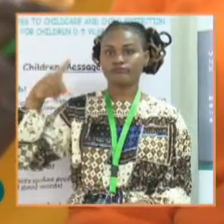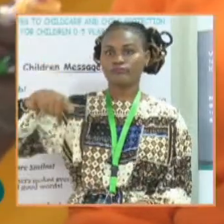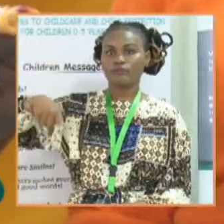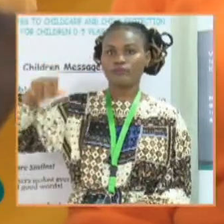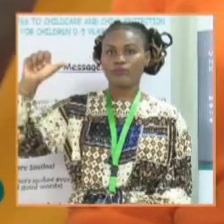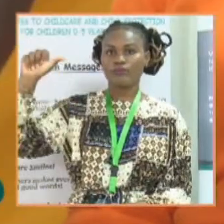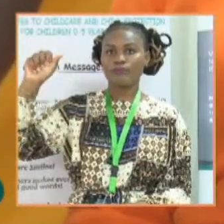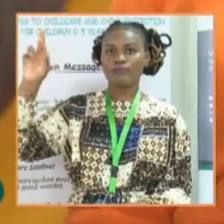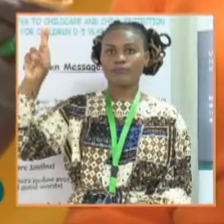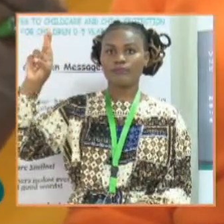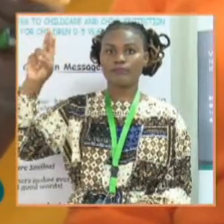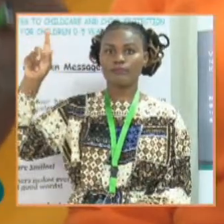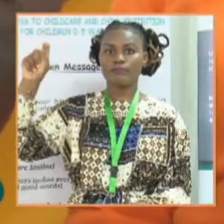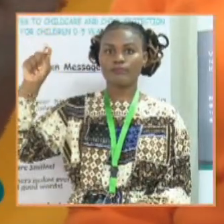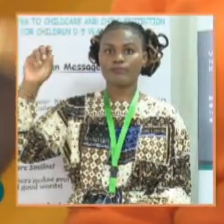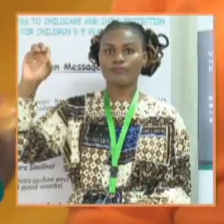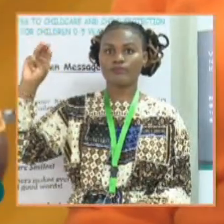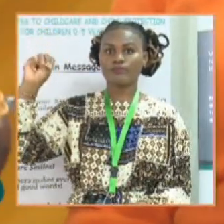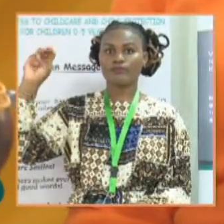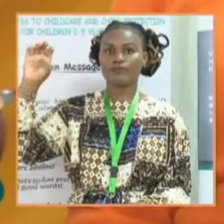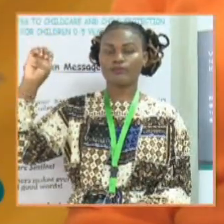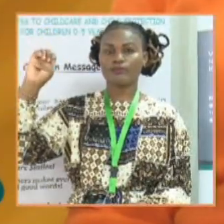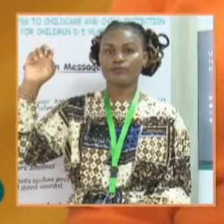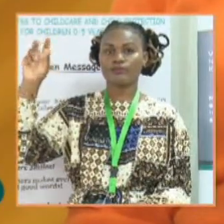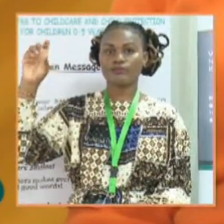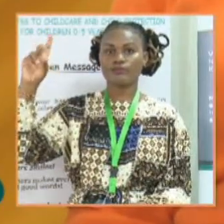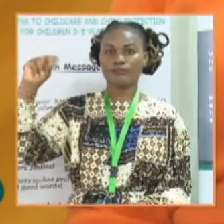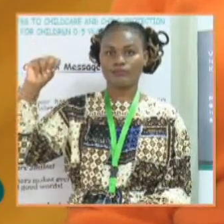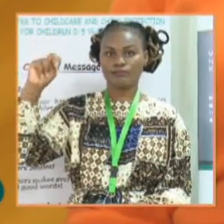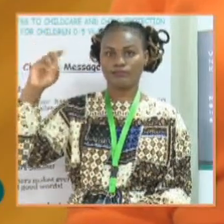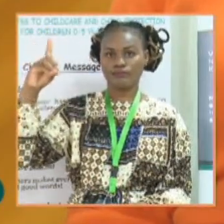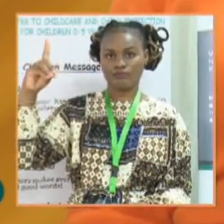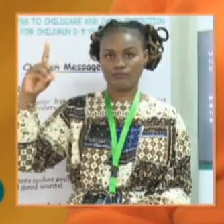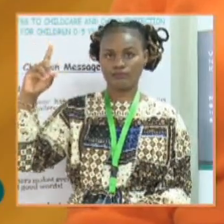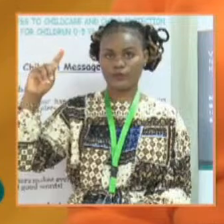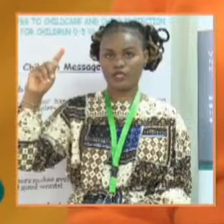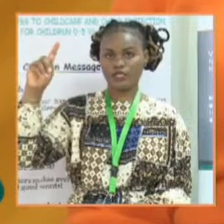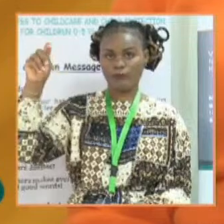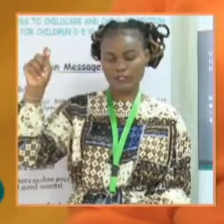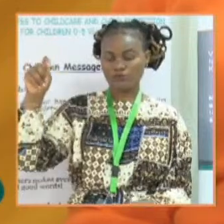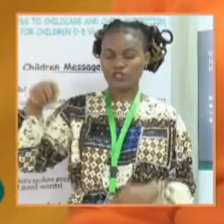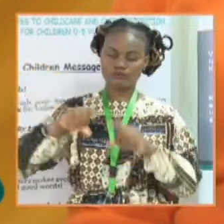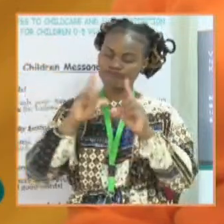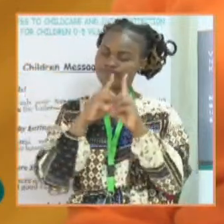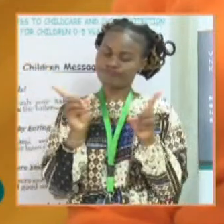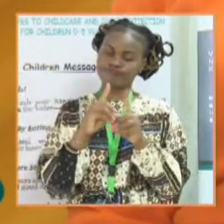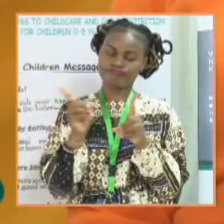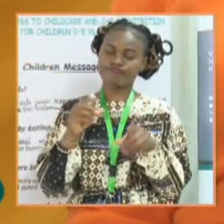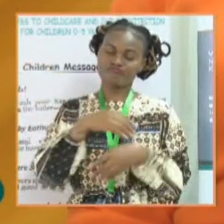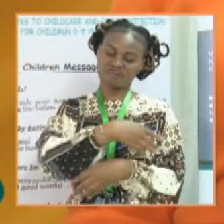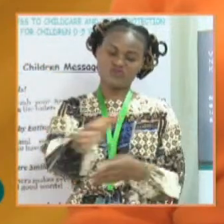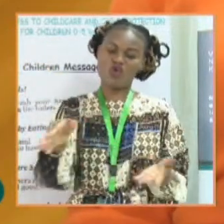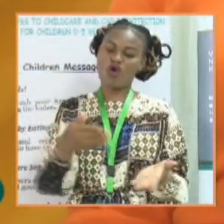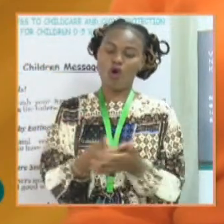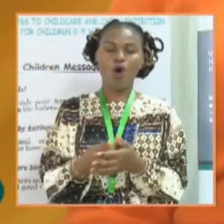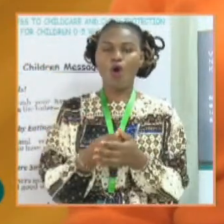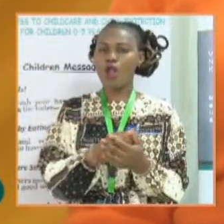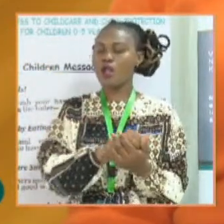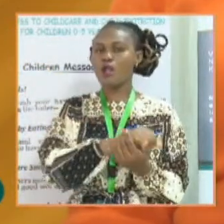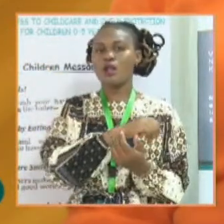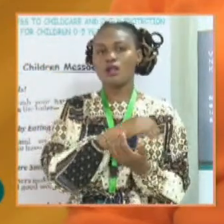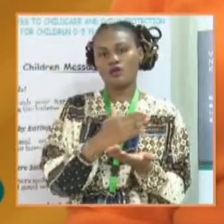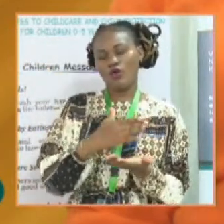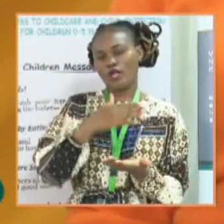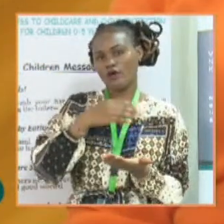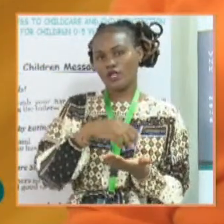has been allocated for pre-primary education and vocational training, not the whole budget that goes to that department.